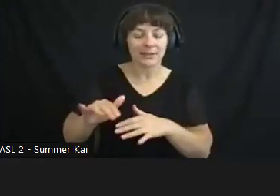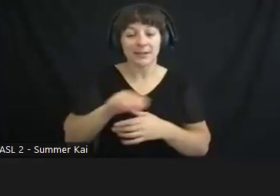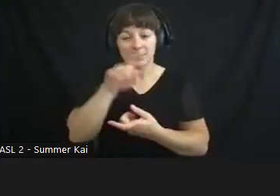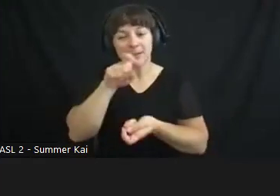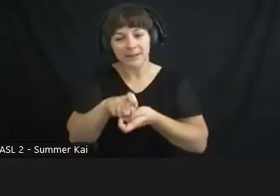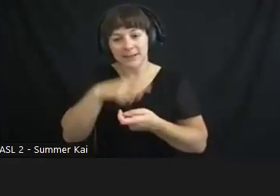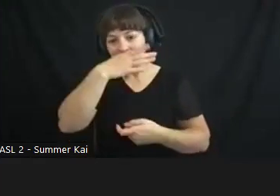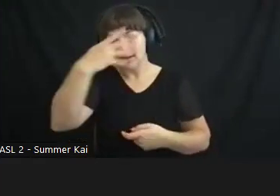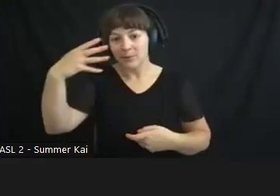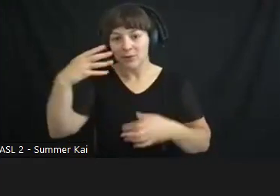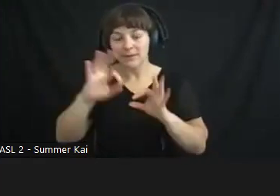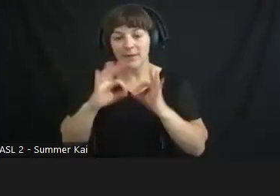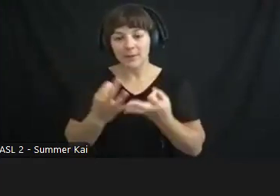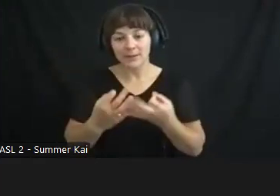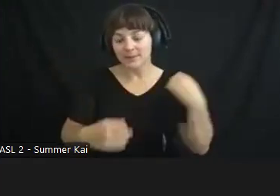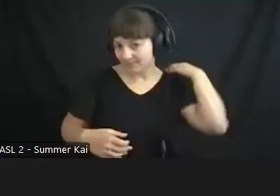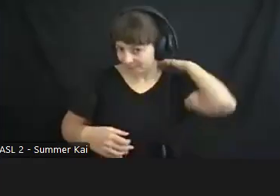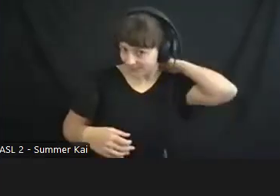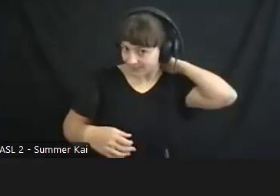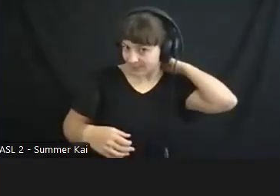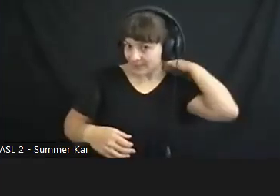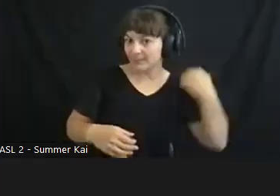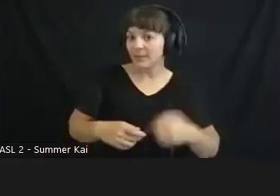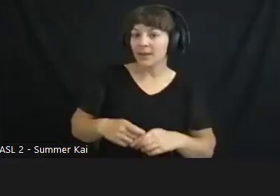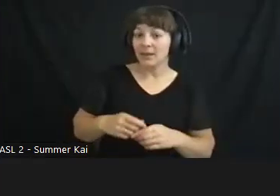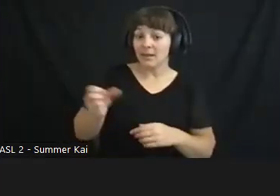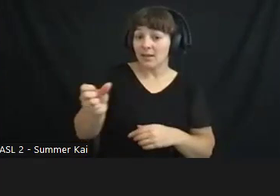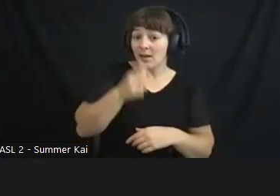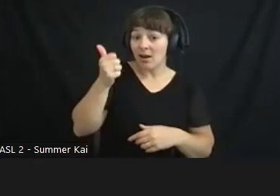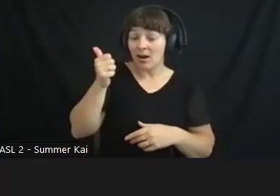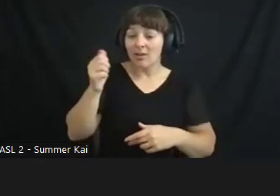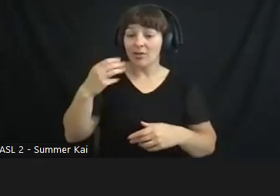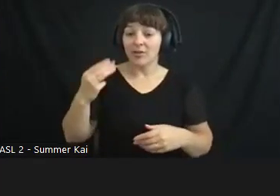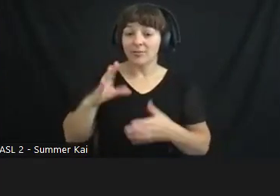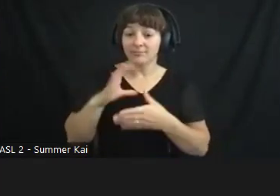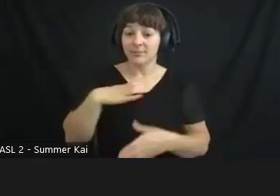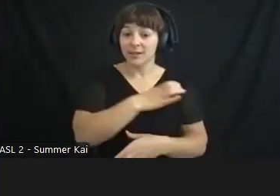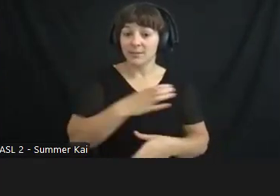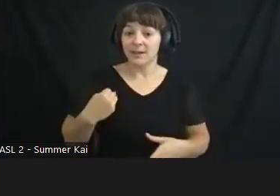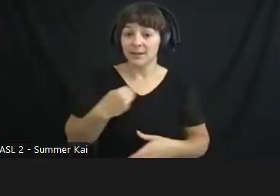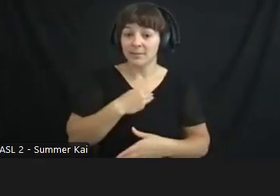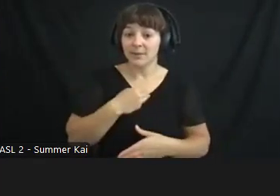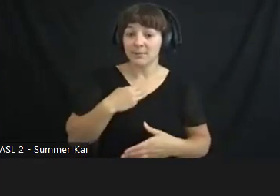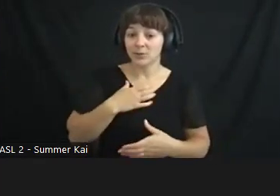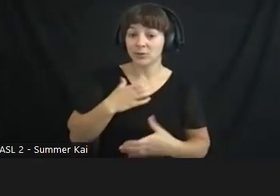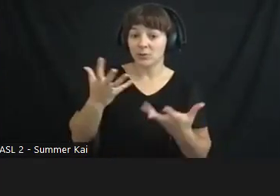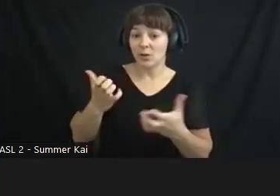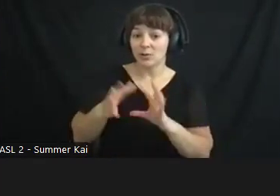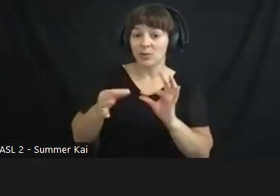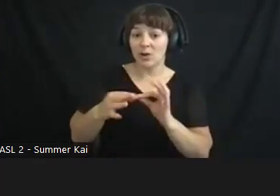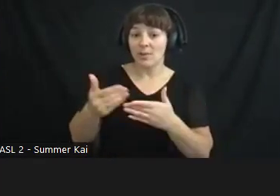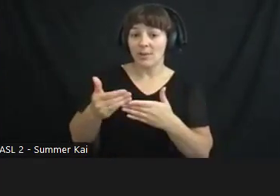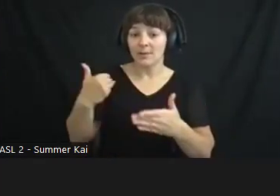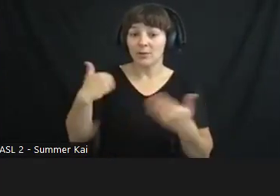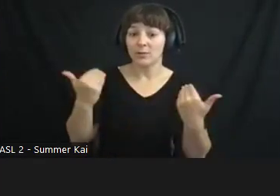families. Anyone else on the DACLAC committee have a comment you'd like to make before we move to